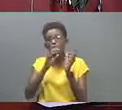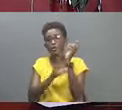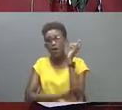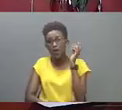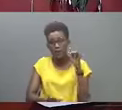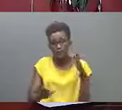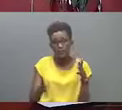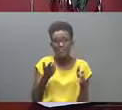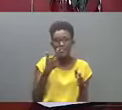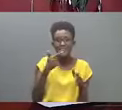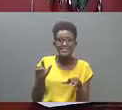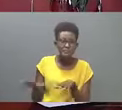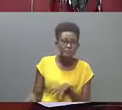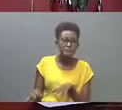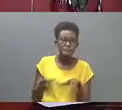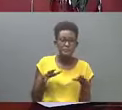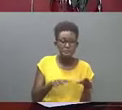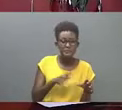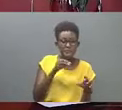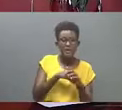that is ravaged by war,